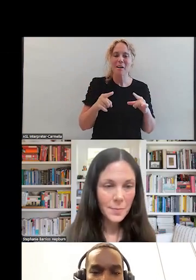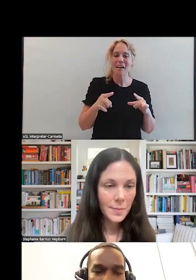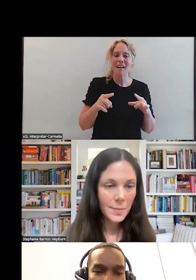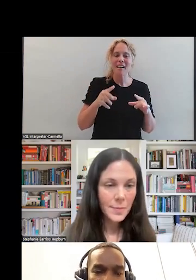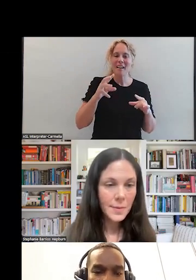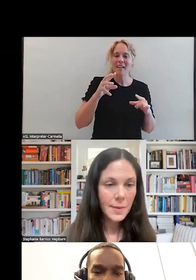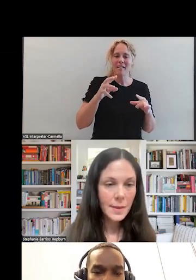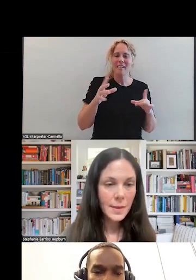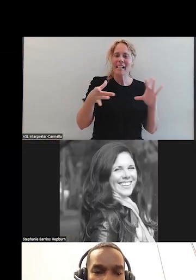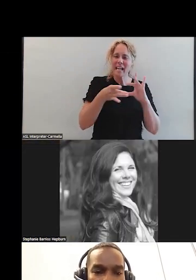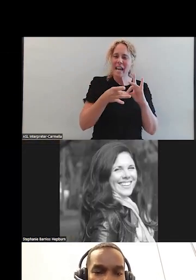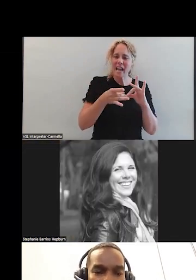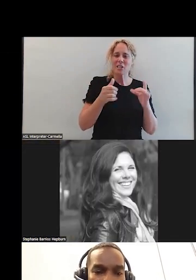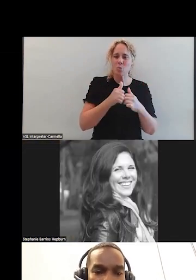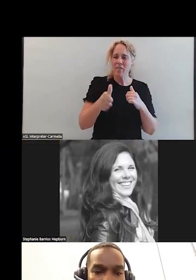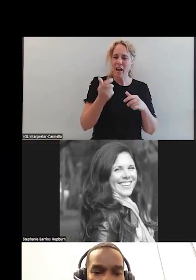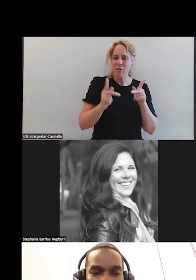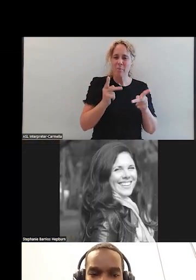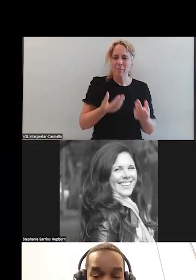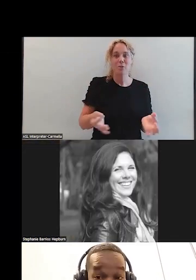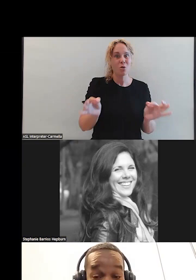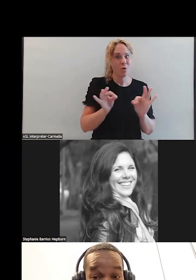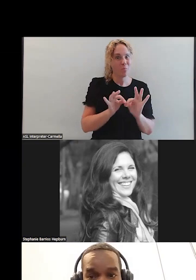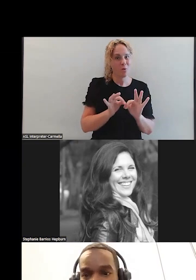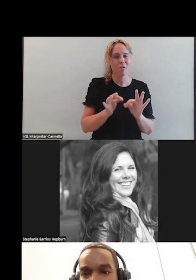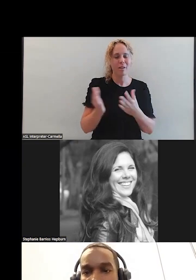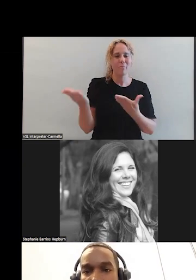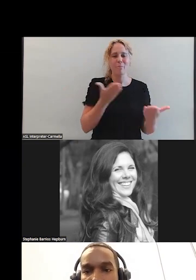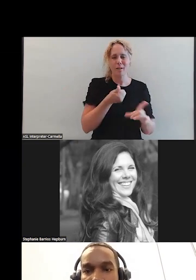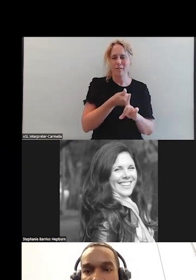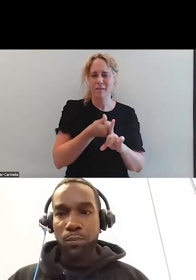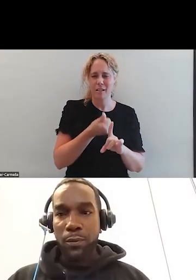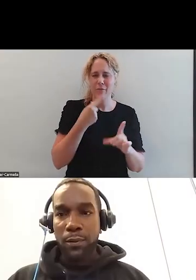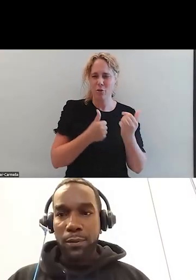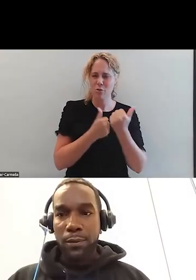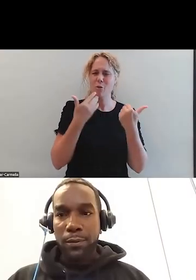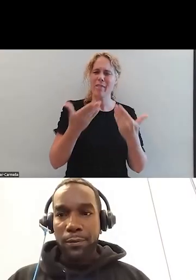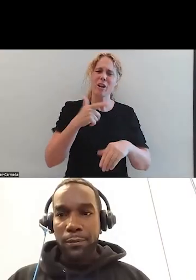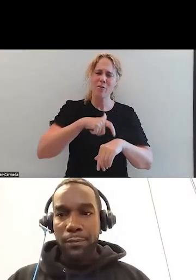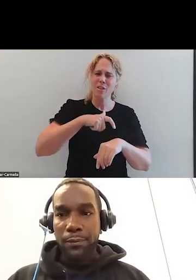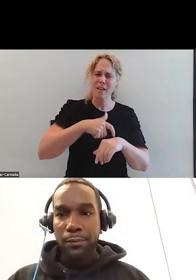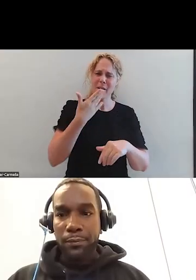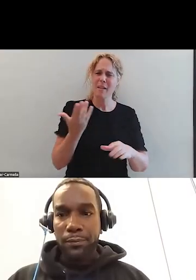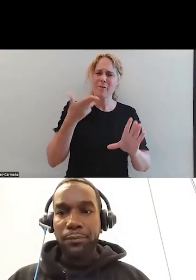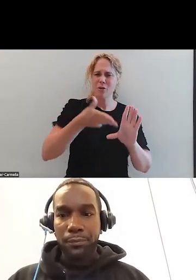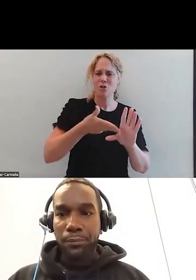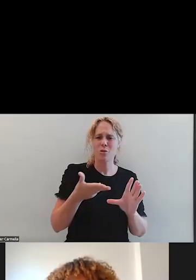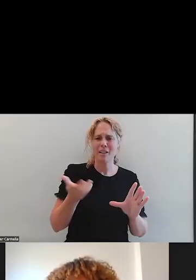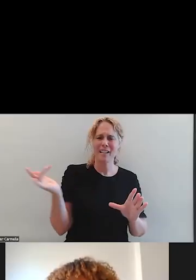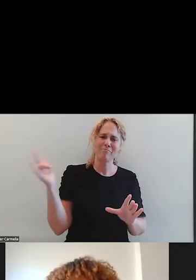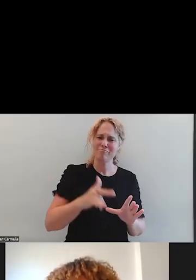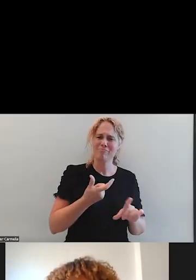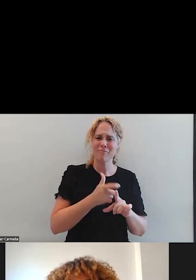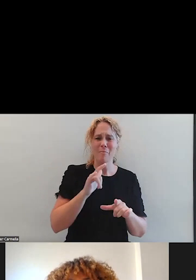connect meaningfully with other people and to bring your full selves to support folks. So just thank you for the time. Thank you for coming into the airport.